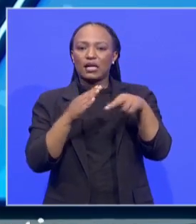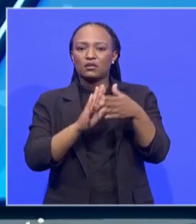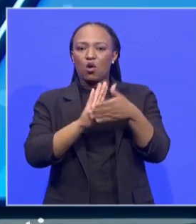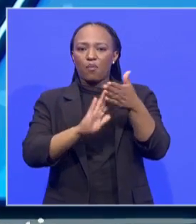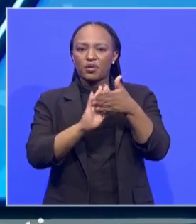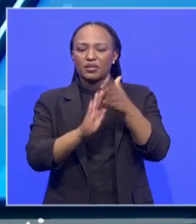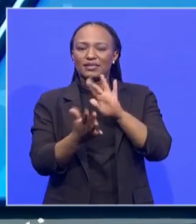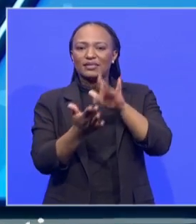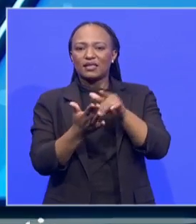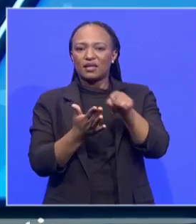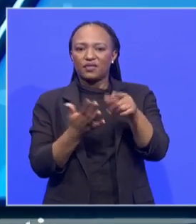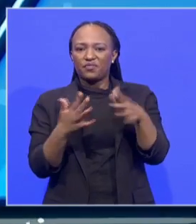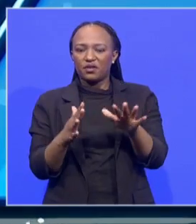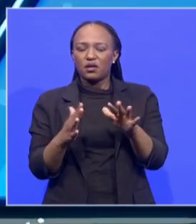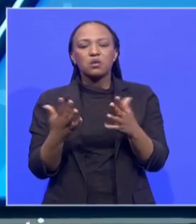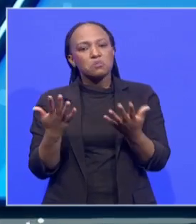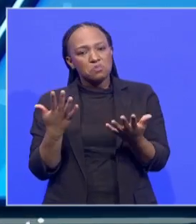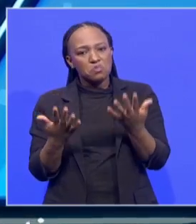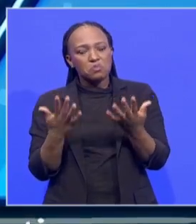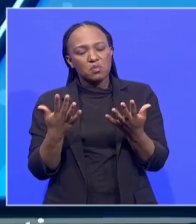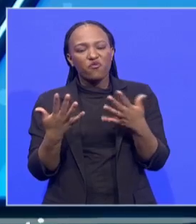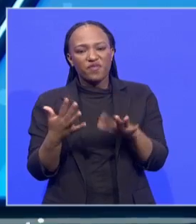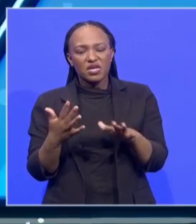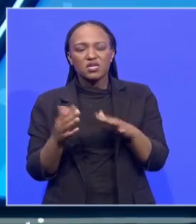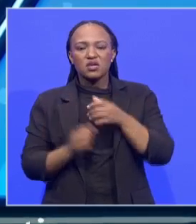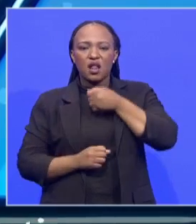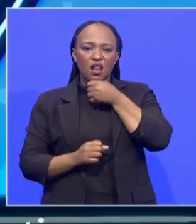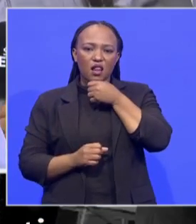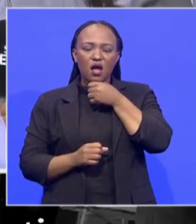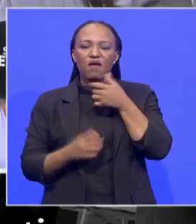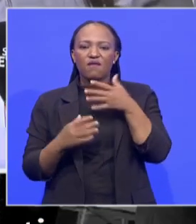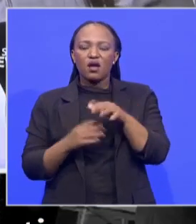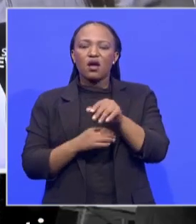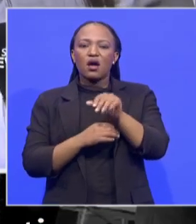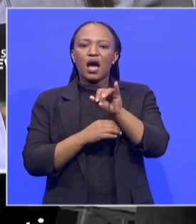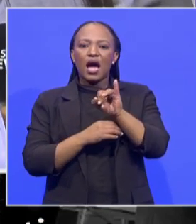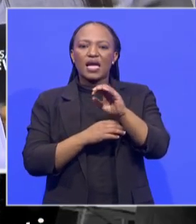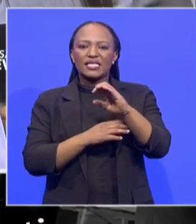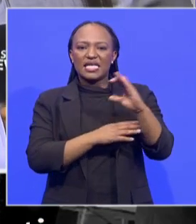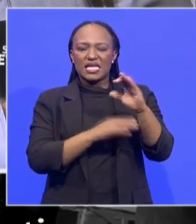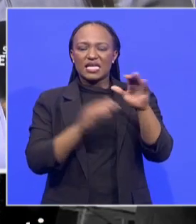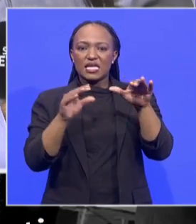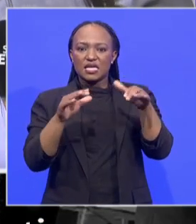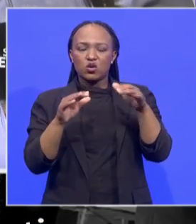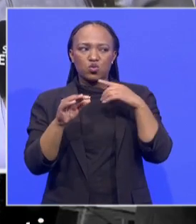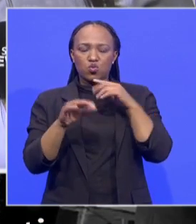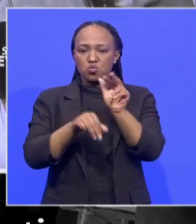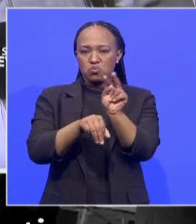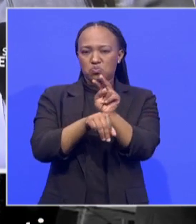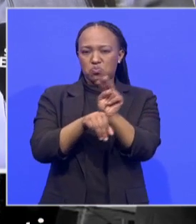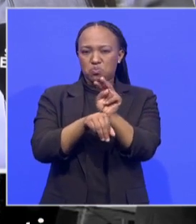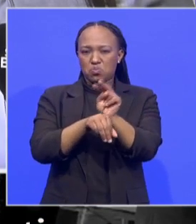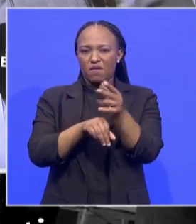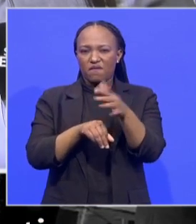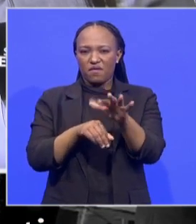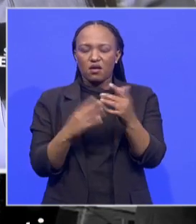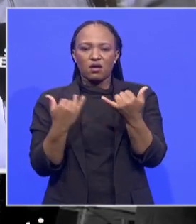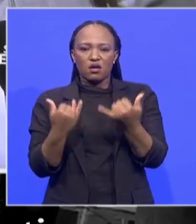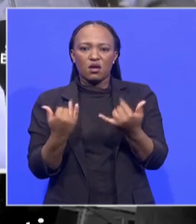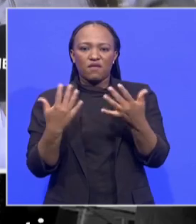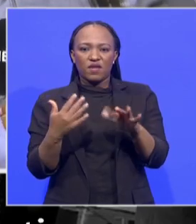Operations Center. Natasha, of course, you've been monitoring that press briefing by the IEC very closely. Just talk to us about the key points